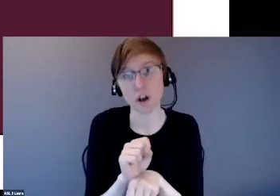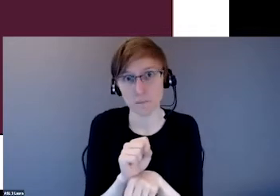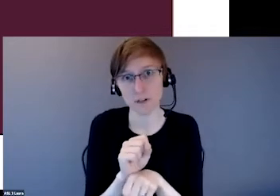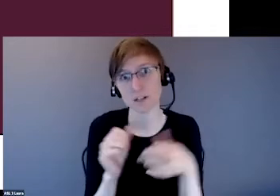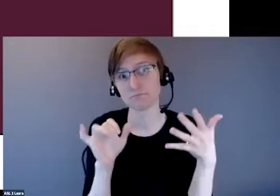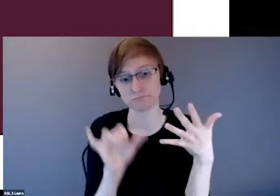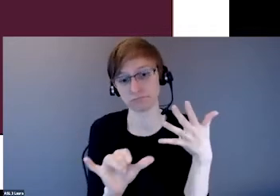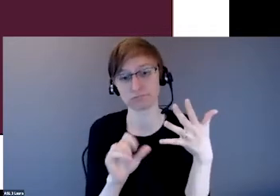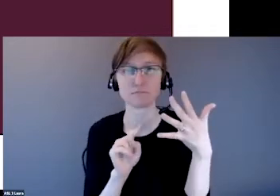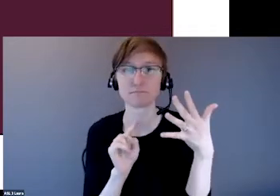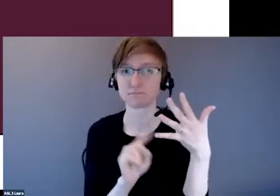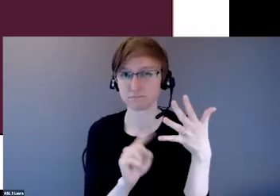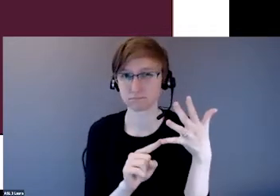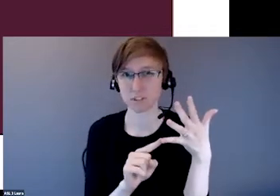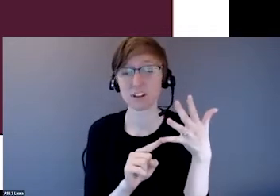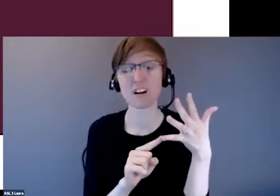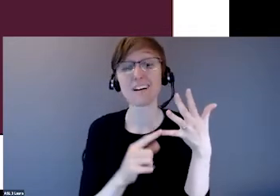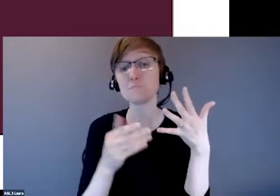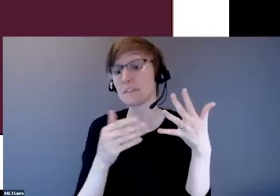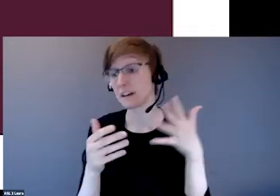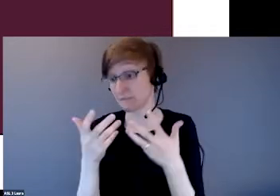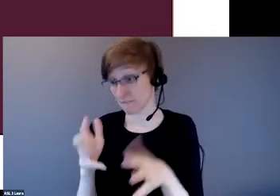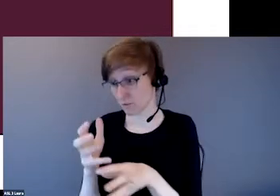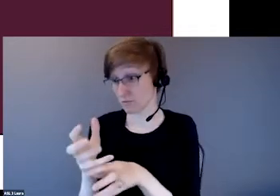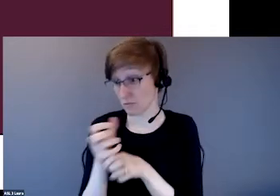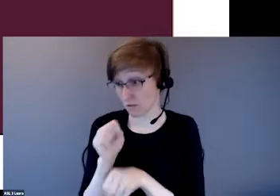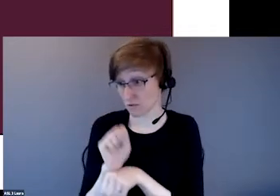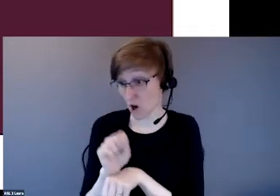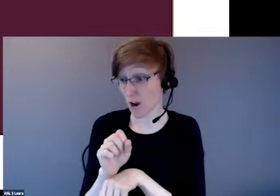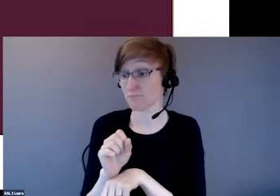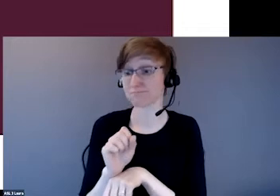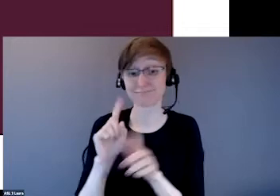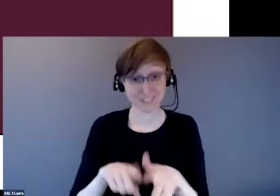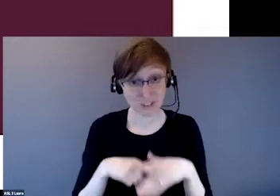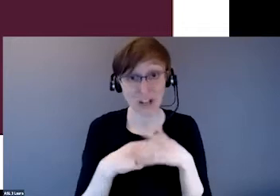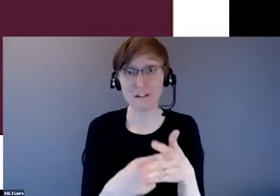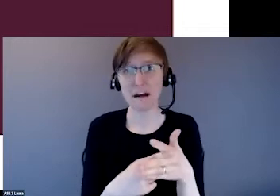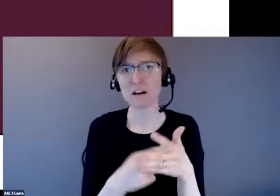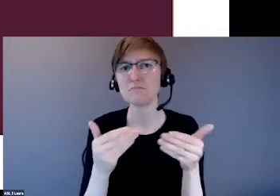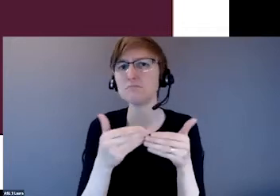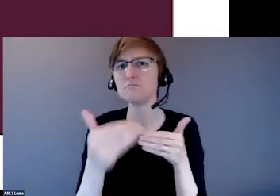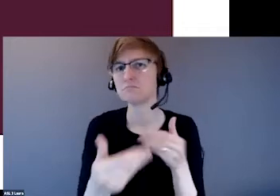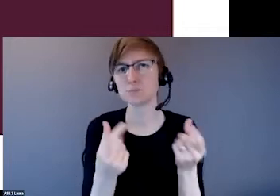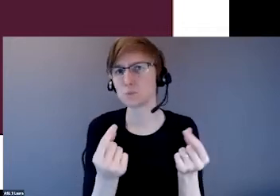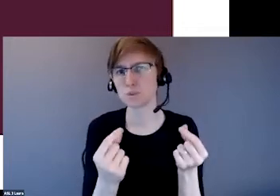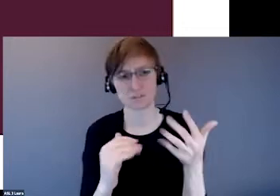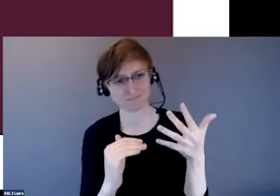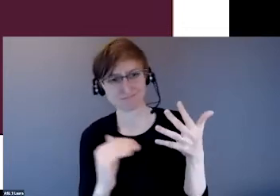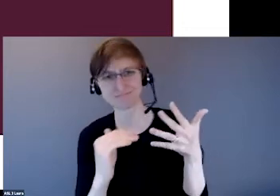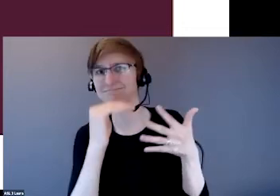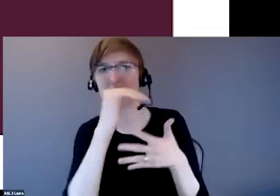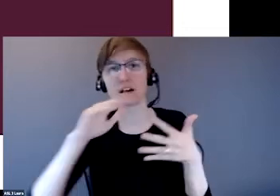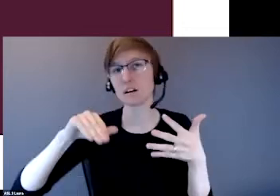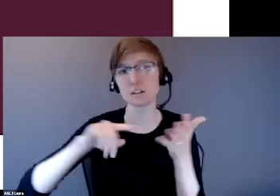what happens after someone is in the workplace, and specifically on career advancement and entering into higher level leadership positions like